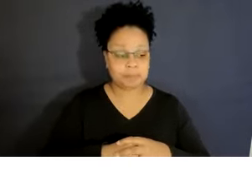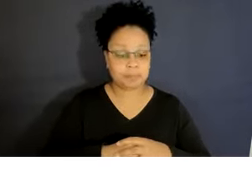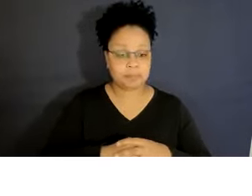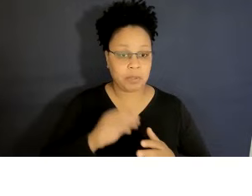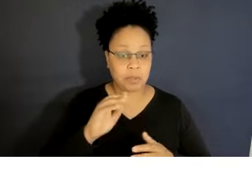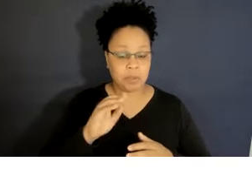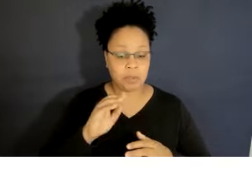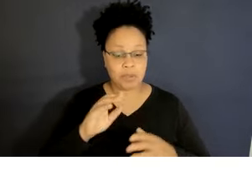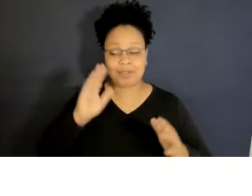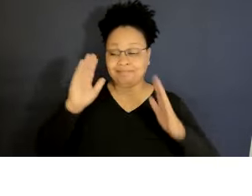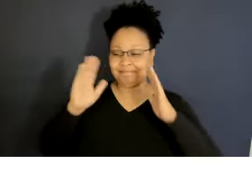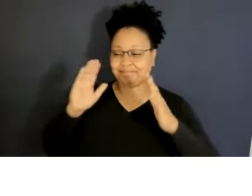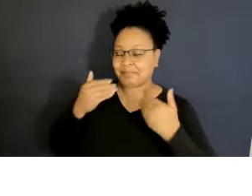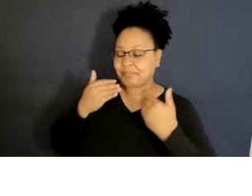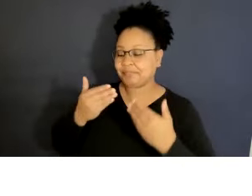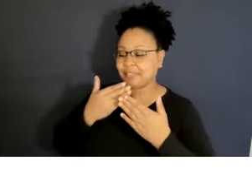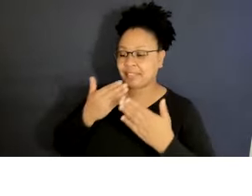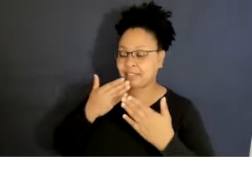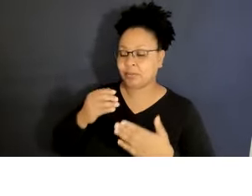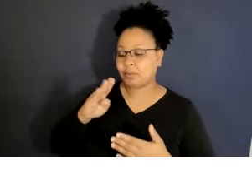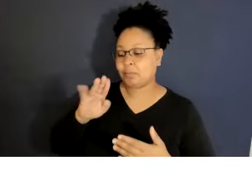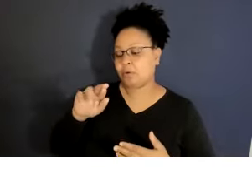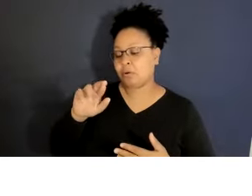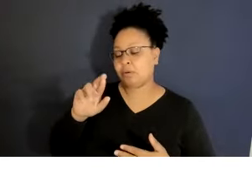Bridget, are you Yeah. I'm good, thank you. welcome?